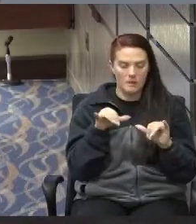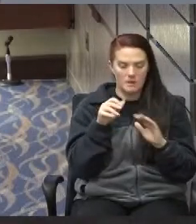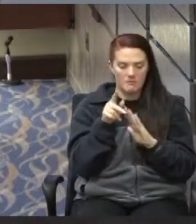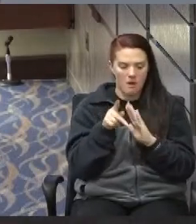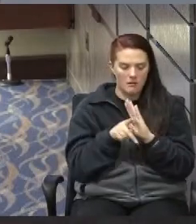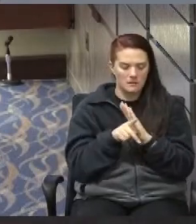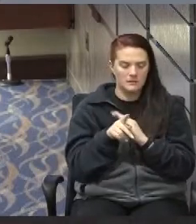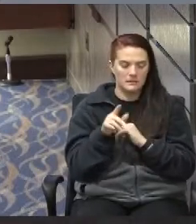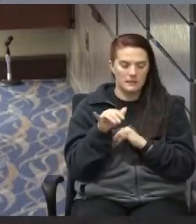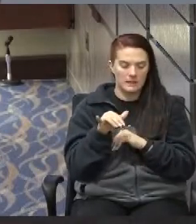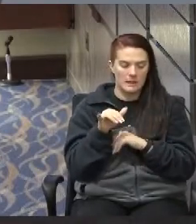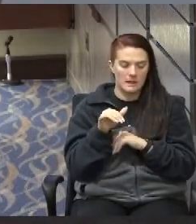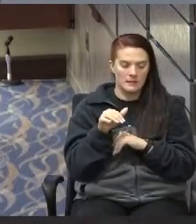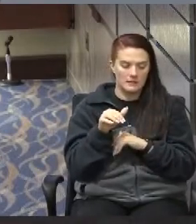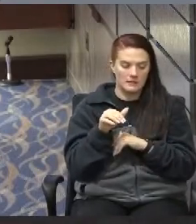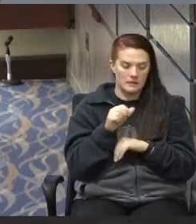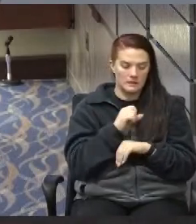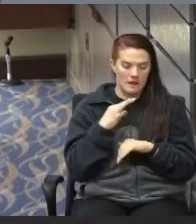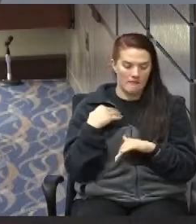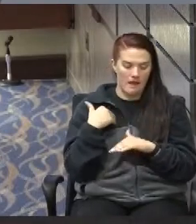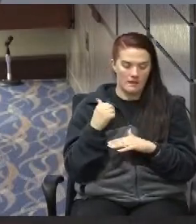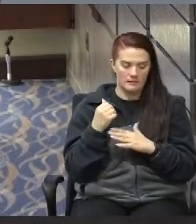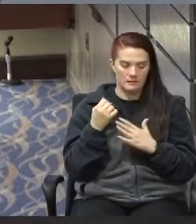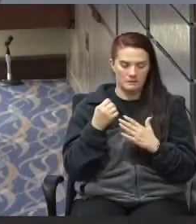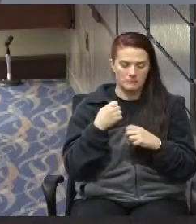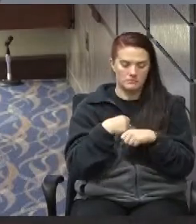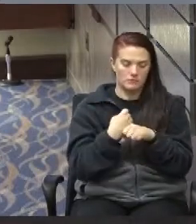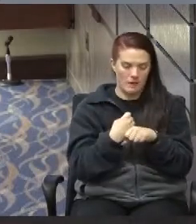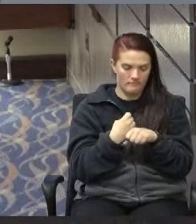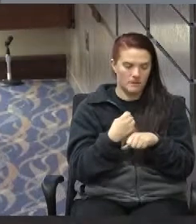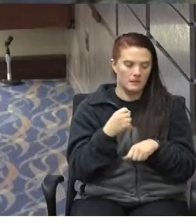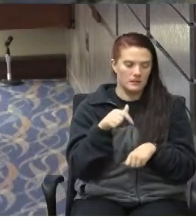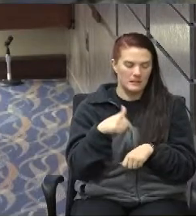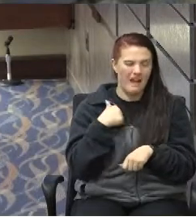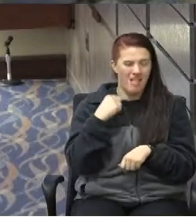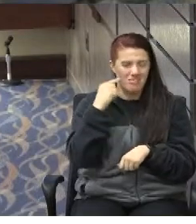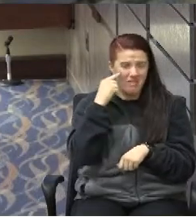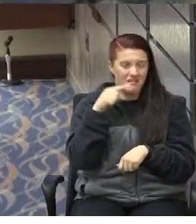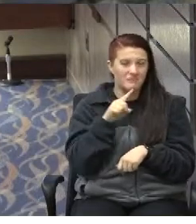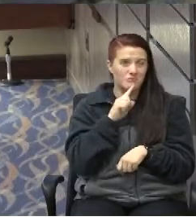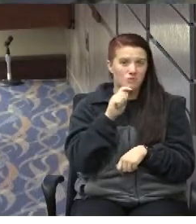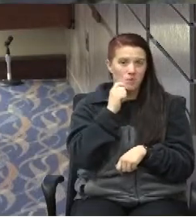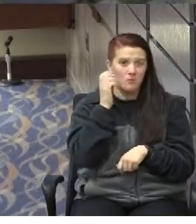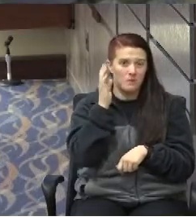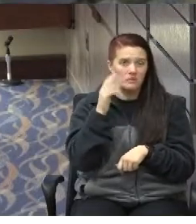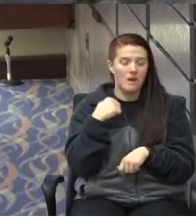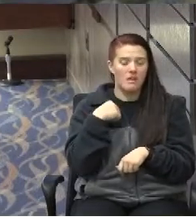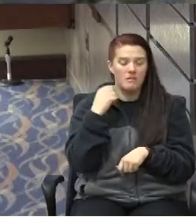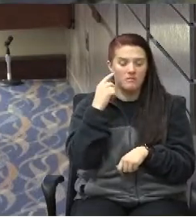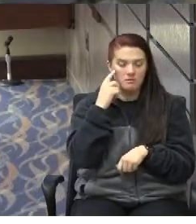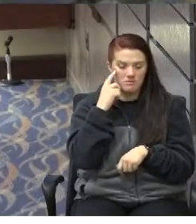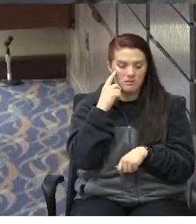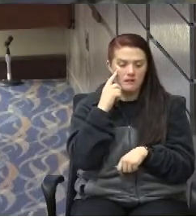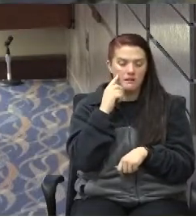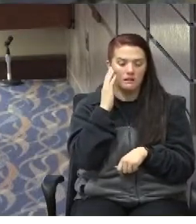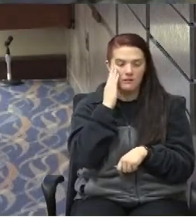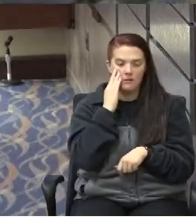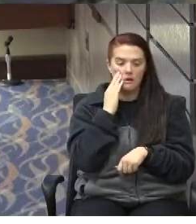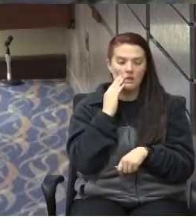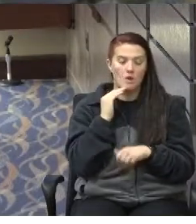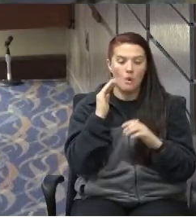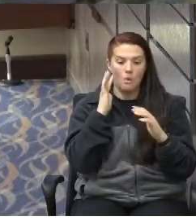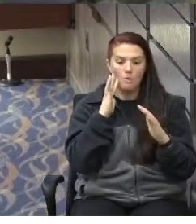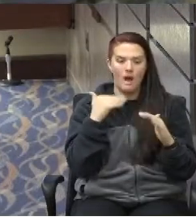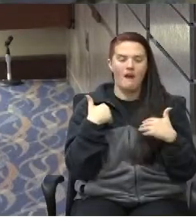that staff has drafted. This is, I think it's a cool presentation. I think it's going to solicit hopefully a lot